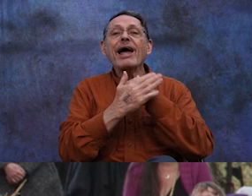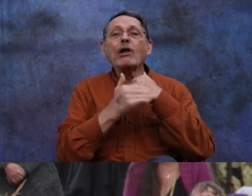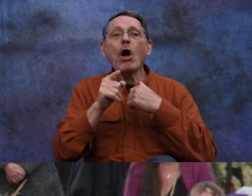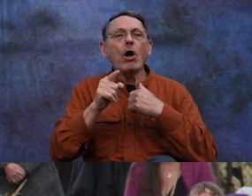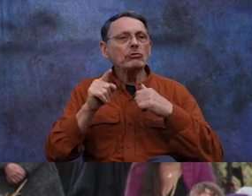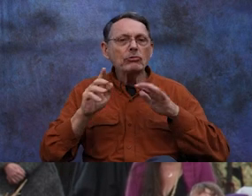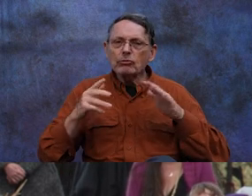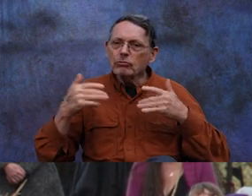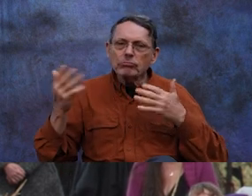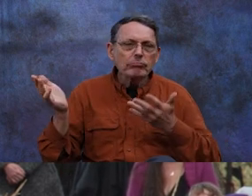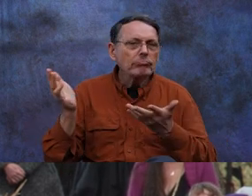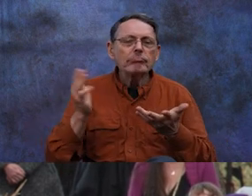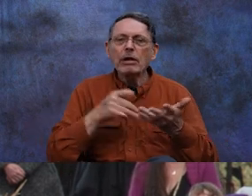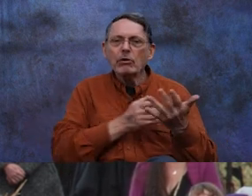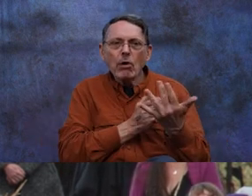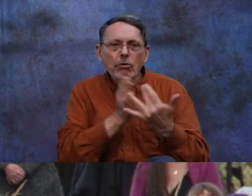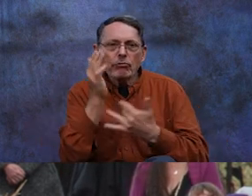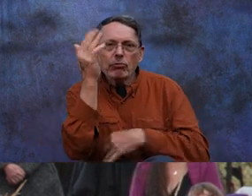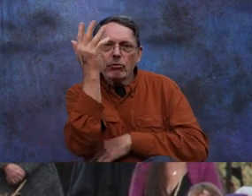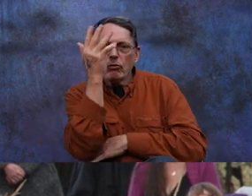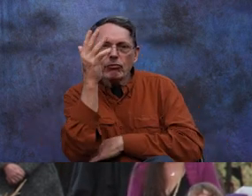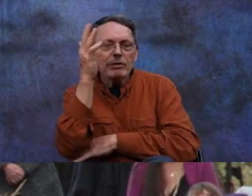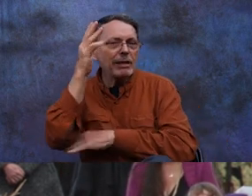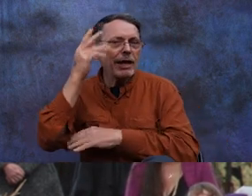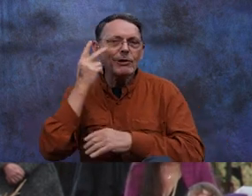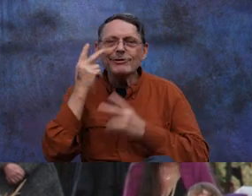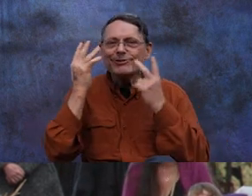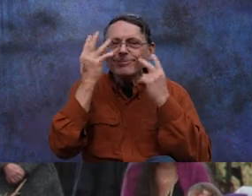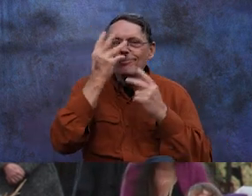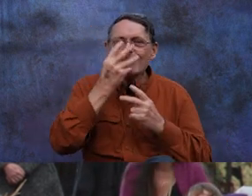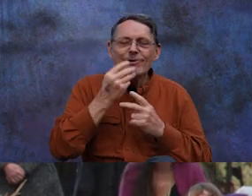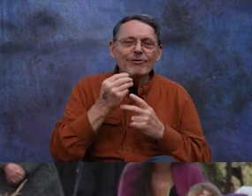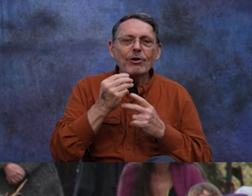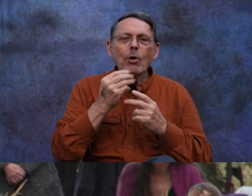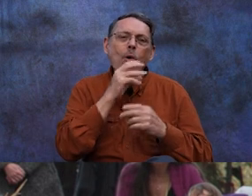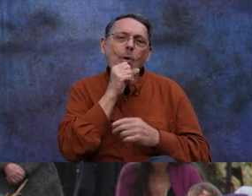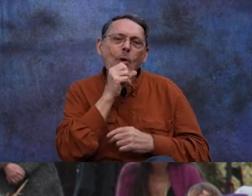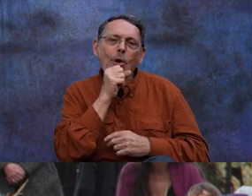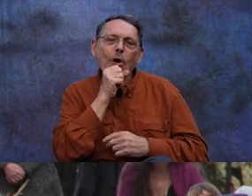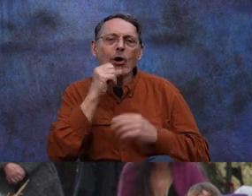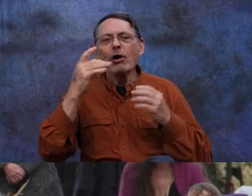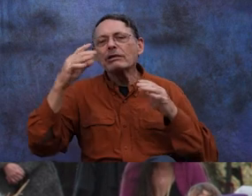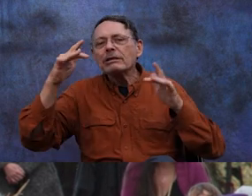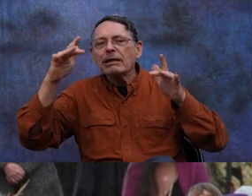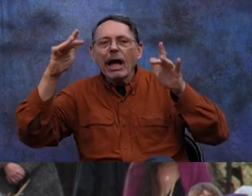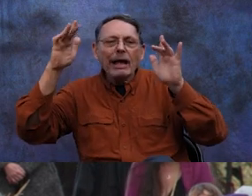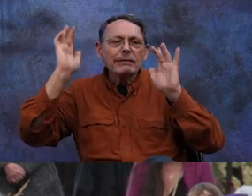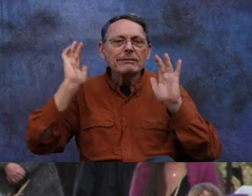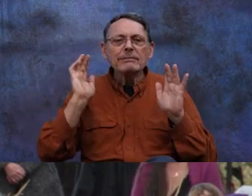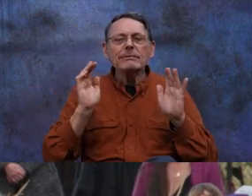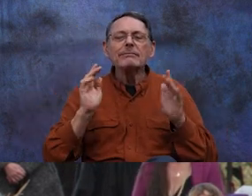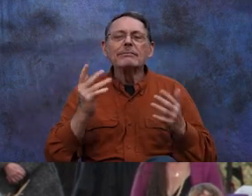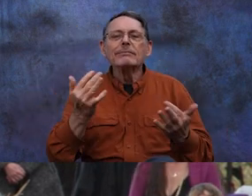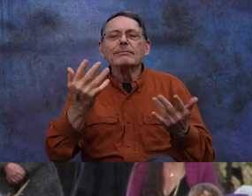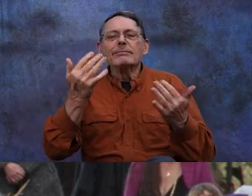forth, and you move through the oak tree, and you are greeted with a beautiful amber orange light. And as it bathes over you, you feel